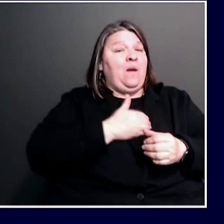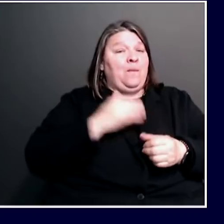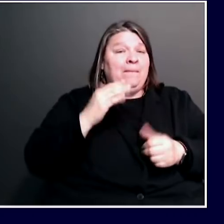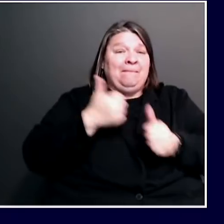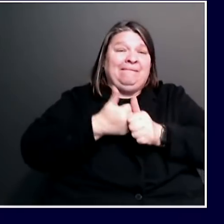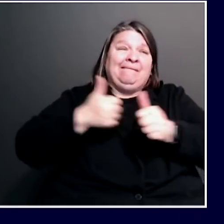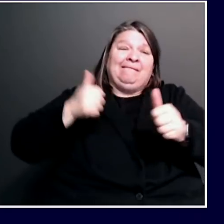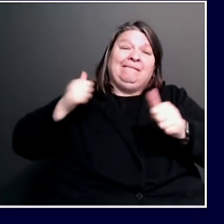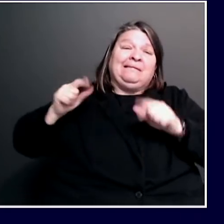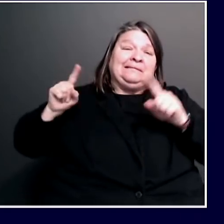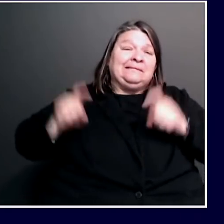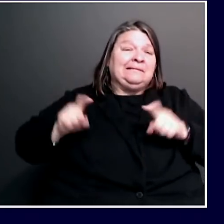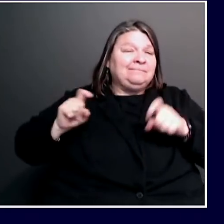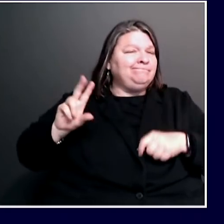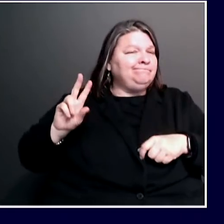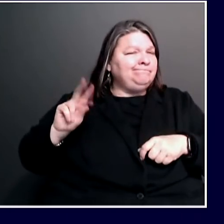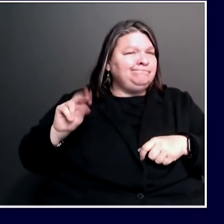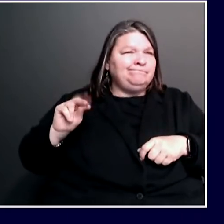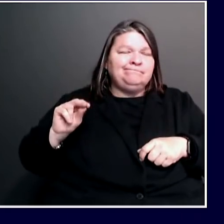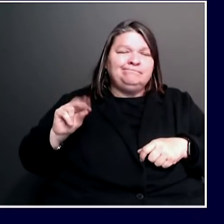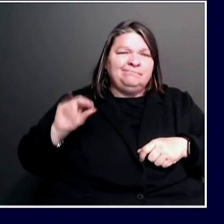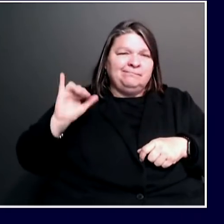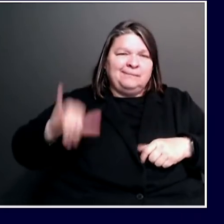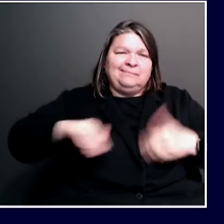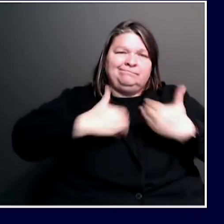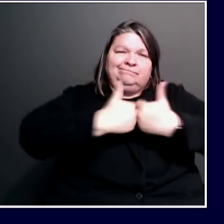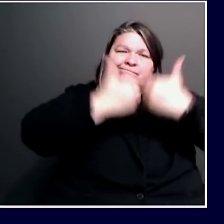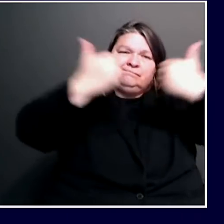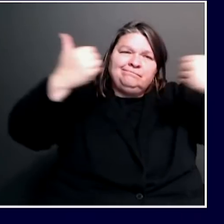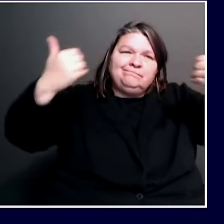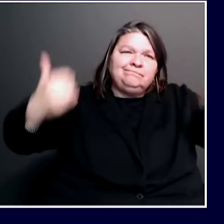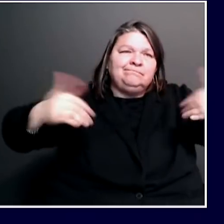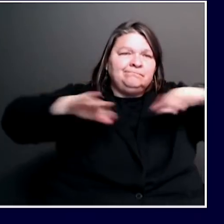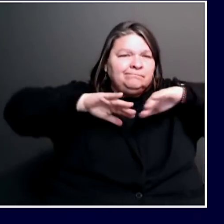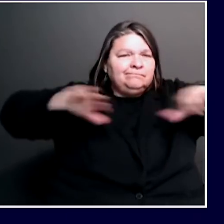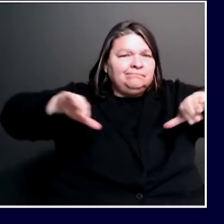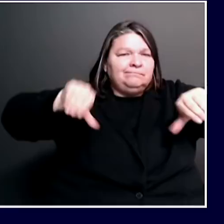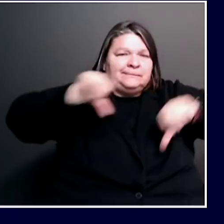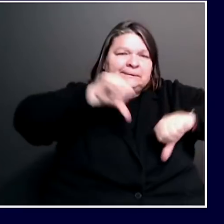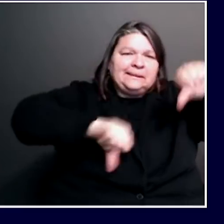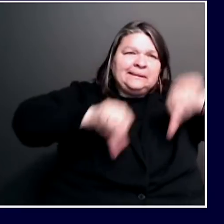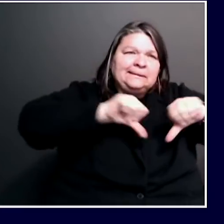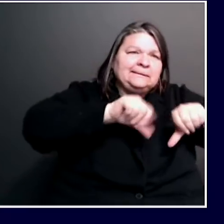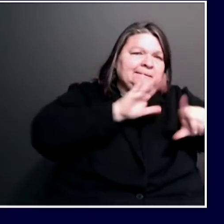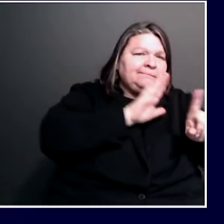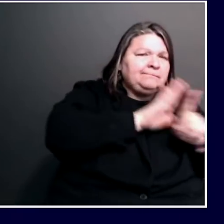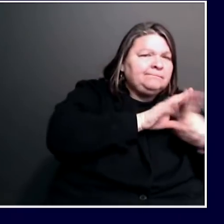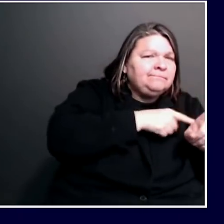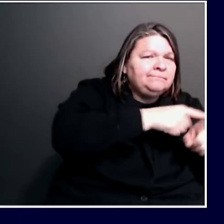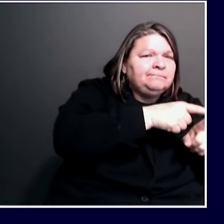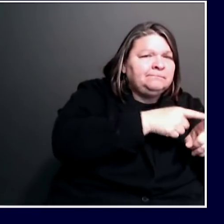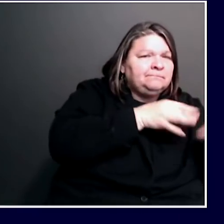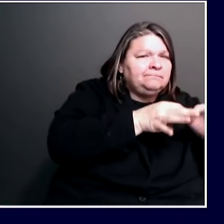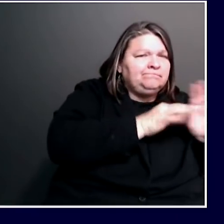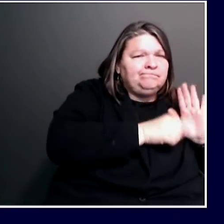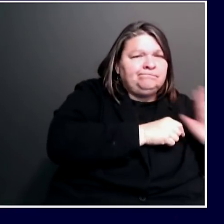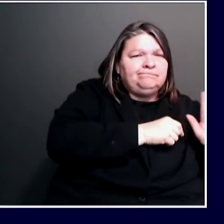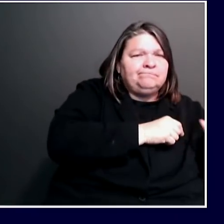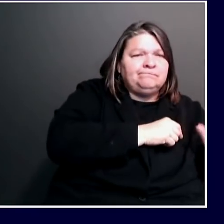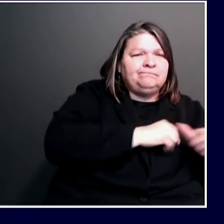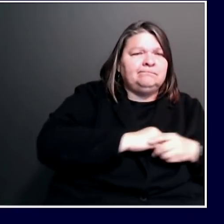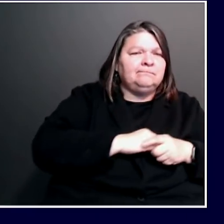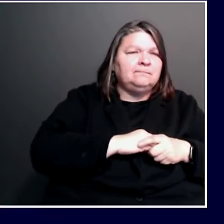when I talk about the science of the Omicron variant and how it's different, what do I mean in particular? Well, the